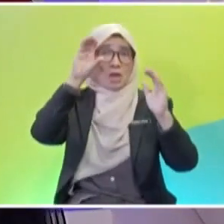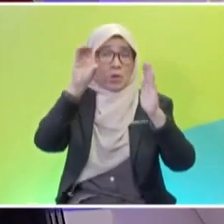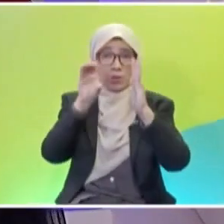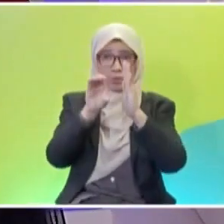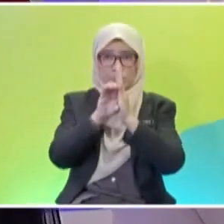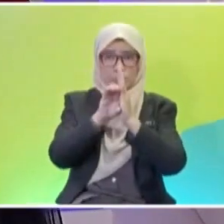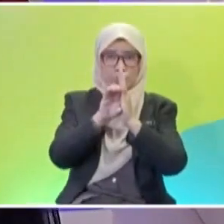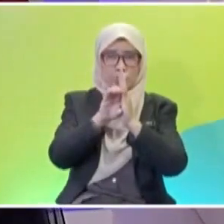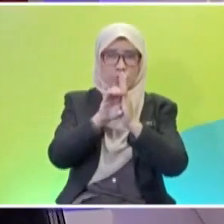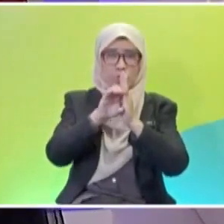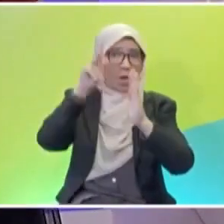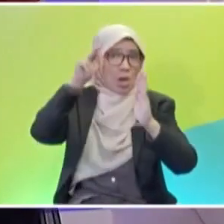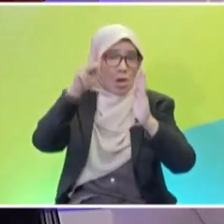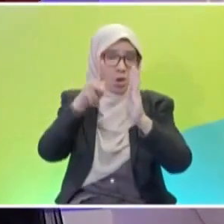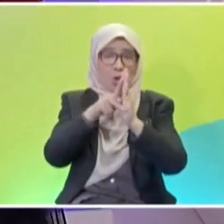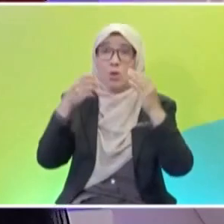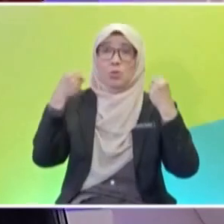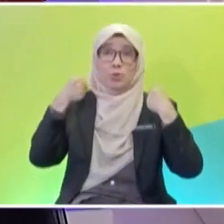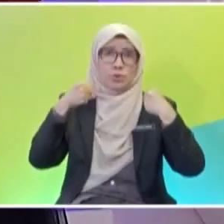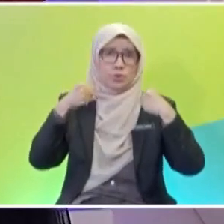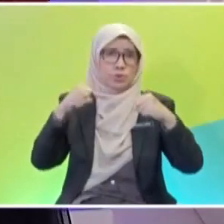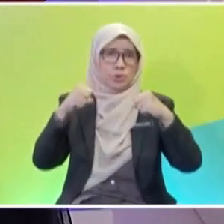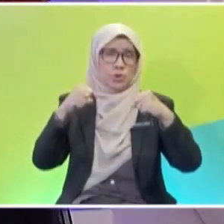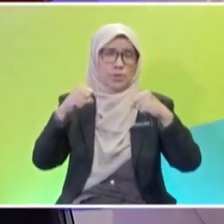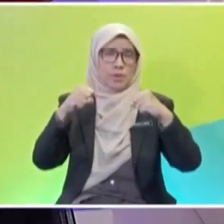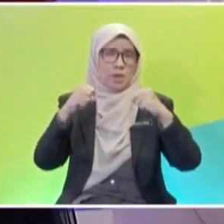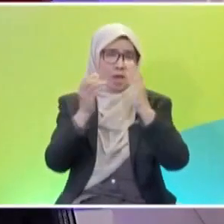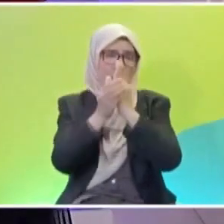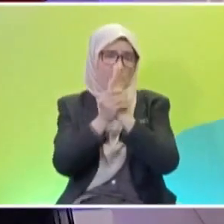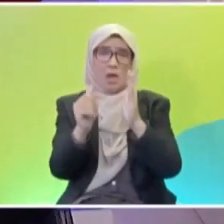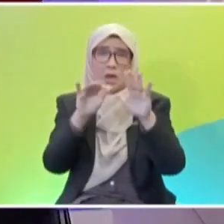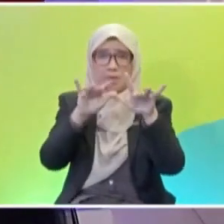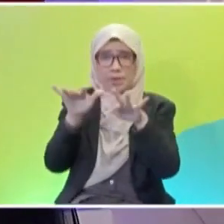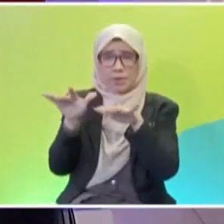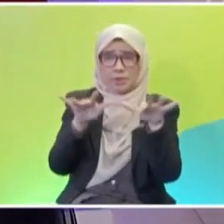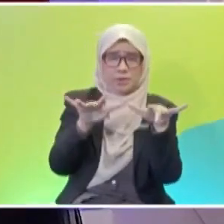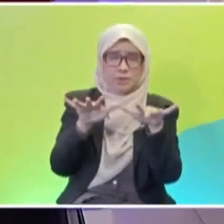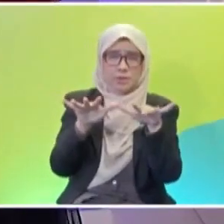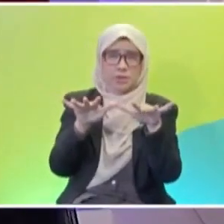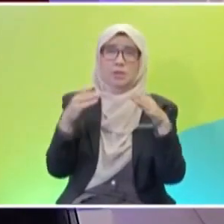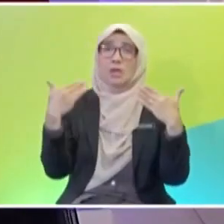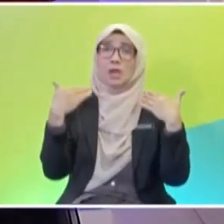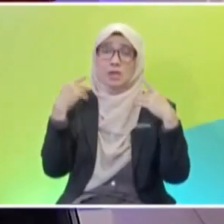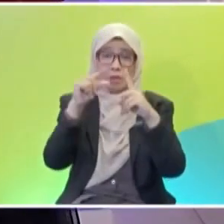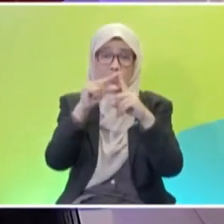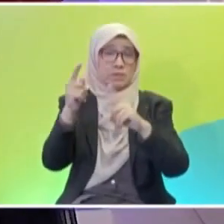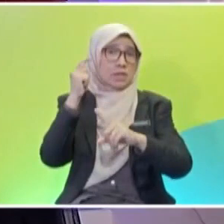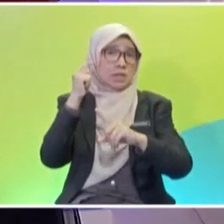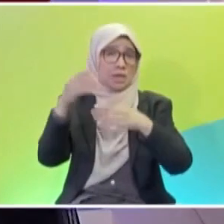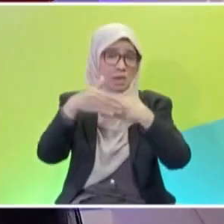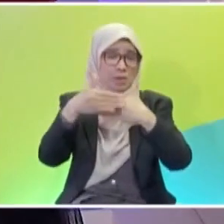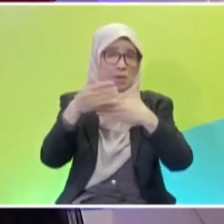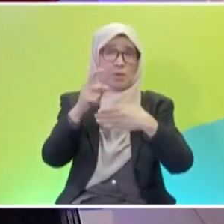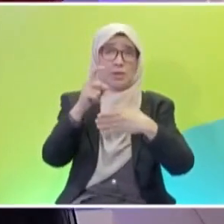read everything, don't worry. I'm going to do a jigsaw reading activity where I will divide the paragraphs and